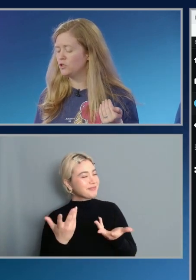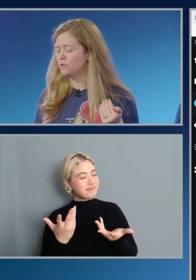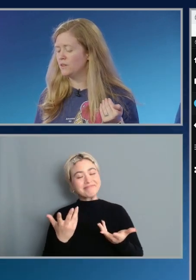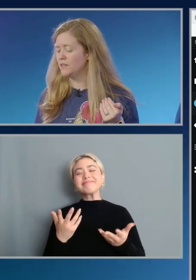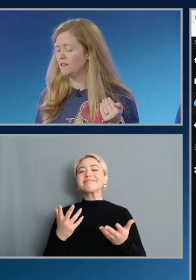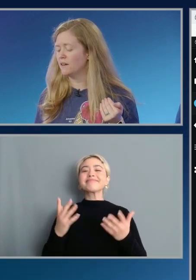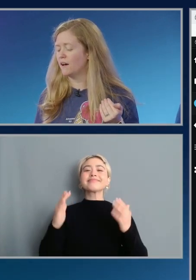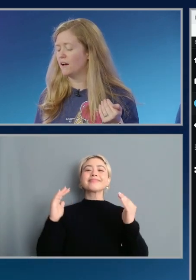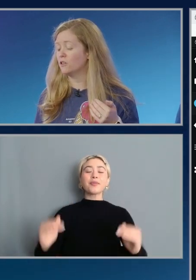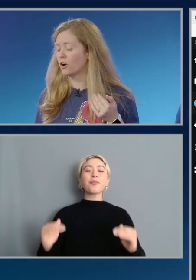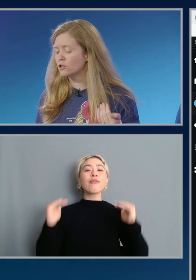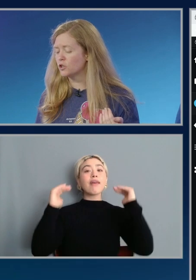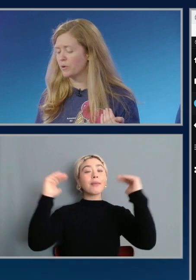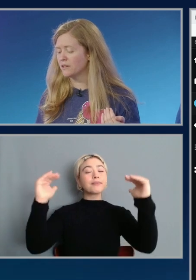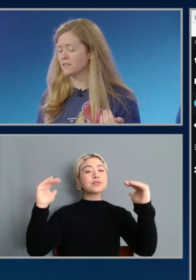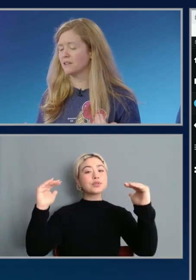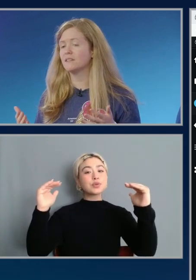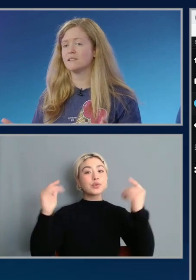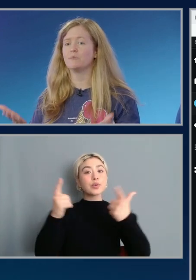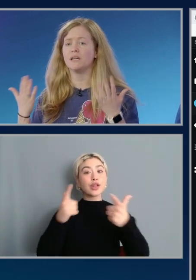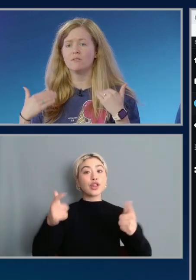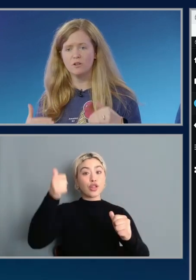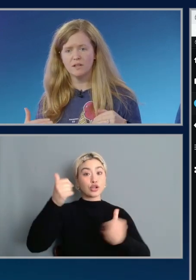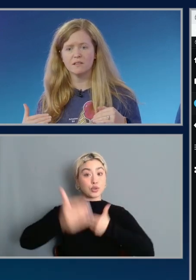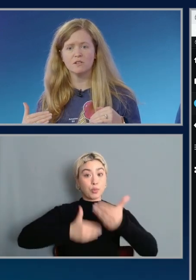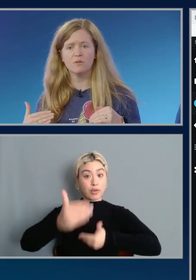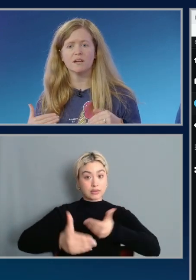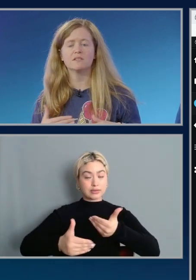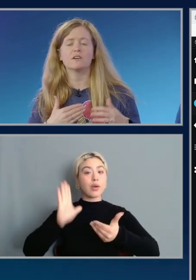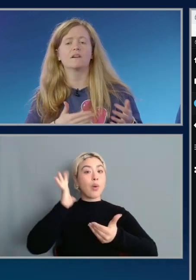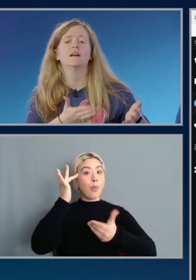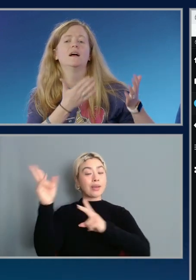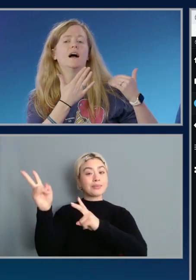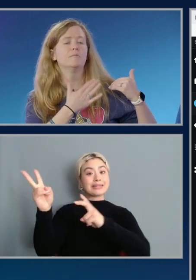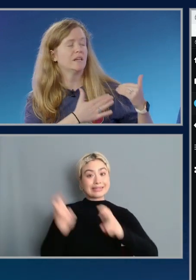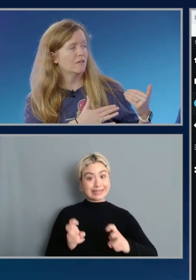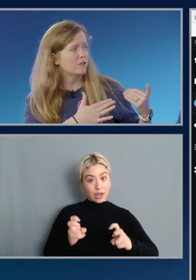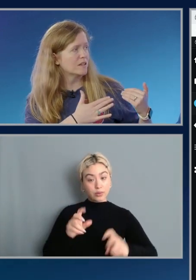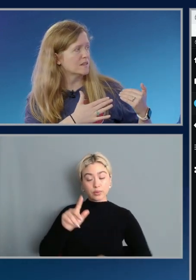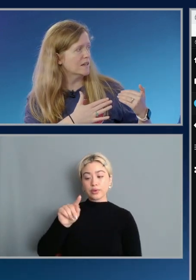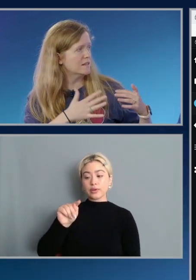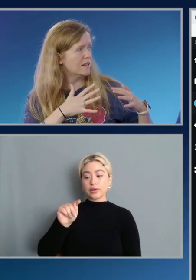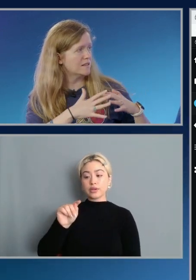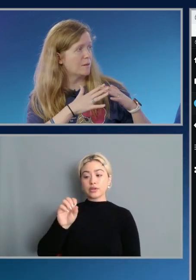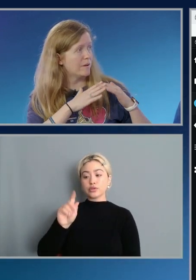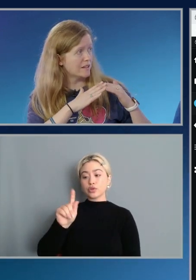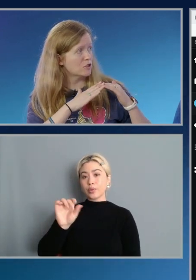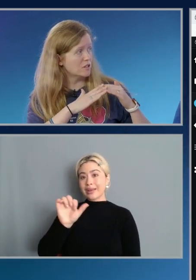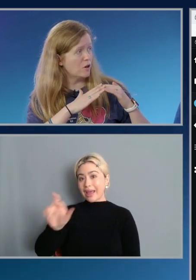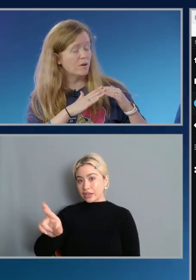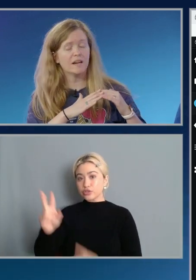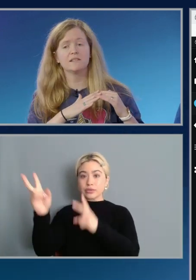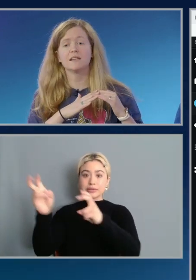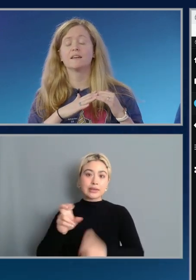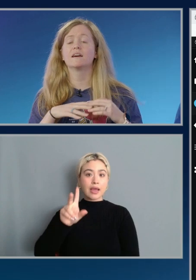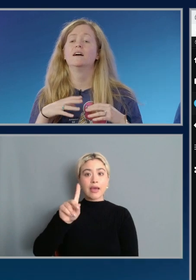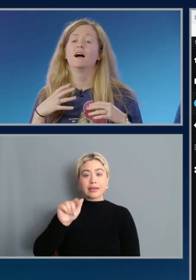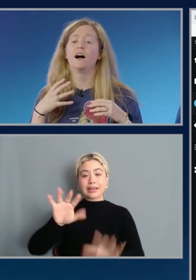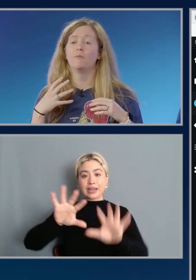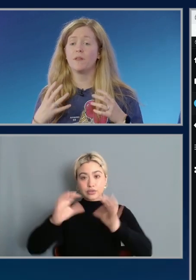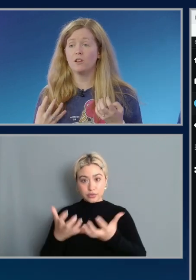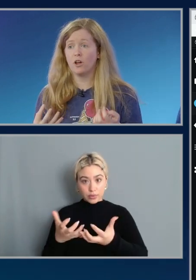up to the larger processing, because I'm downloading this tokenizer, I'm downloading the data sets, and then I'm actually